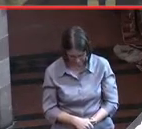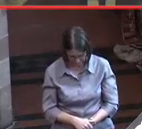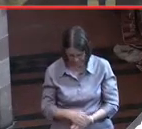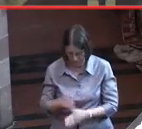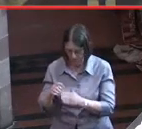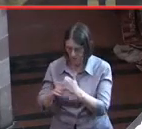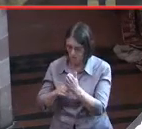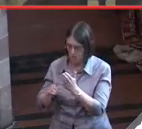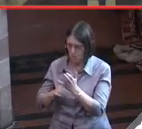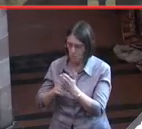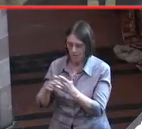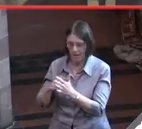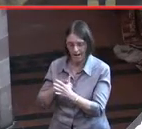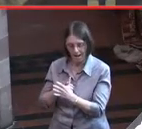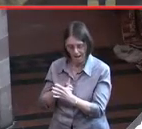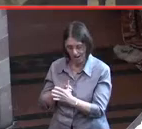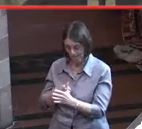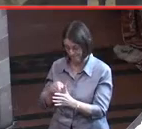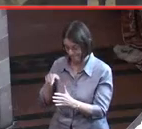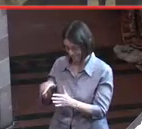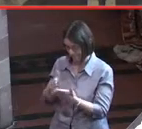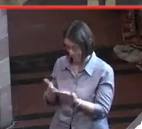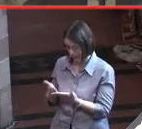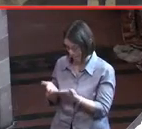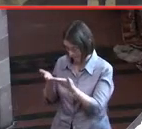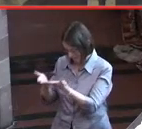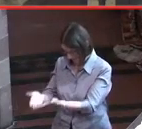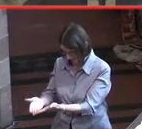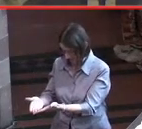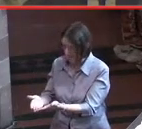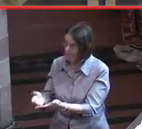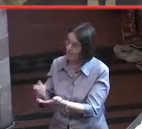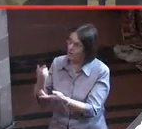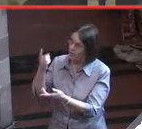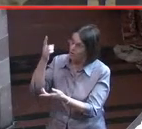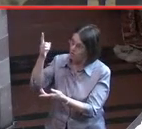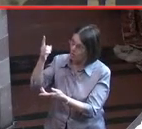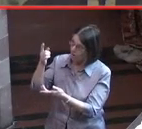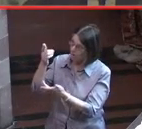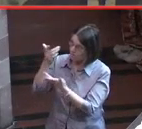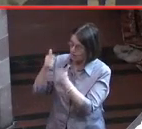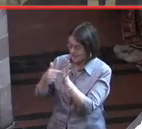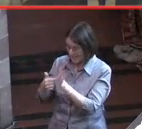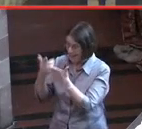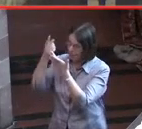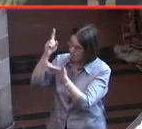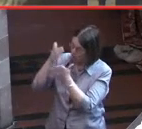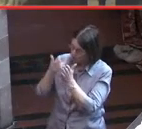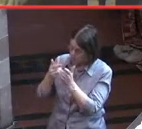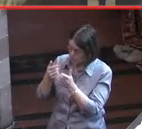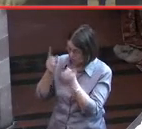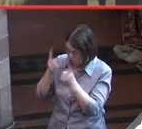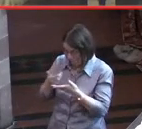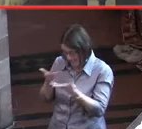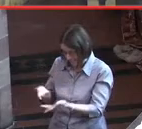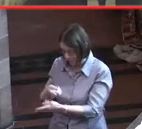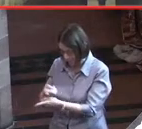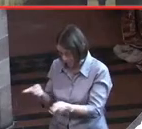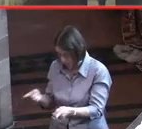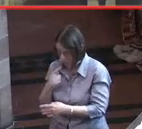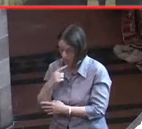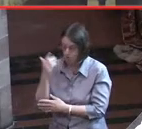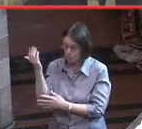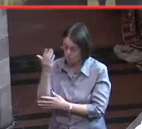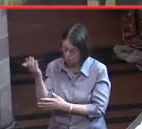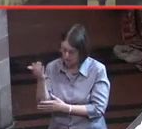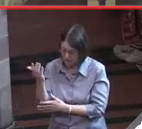Julia, receive this Bible as a sign of the authority committed to you this day to preach the Word of God and to